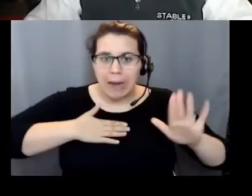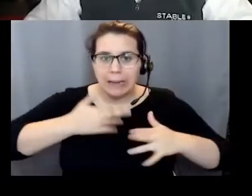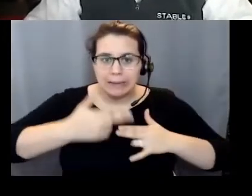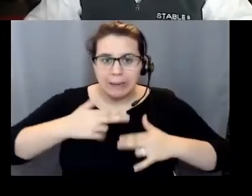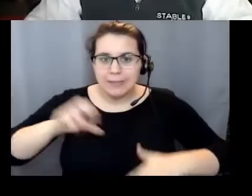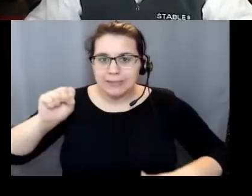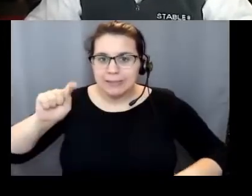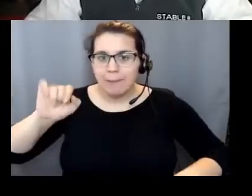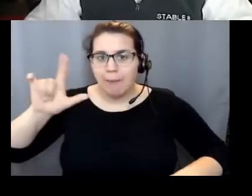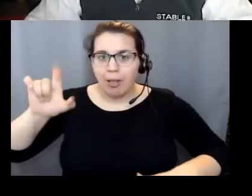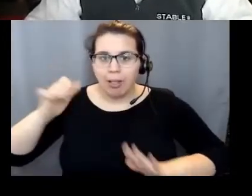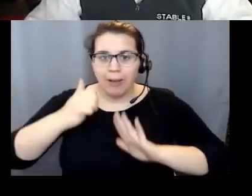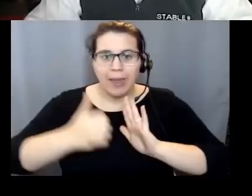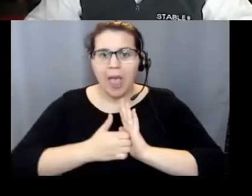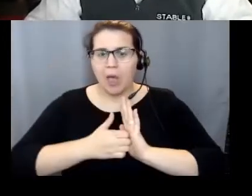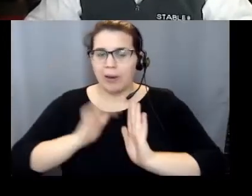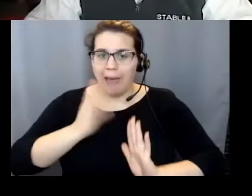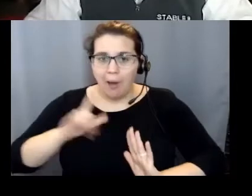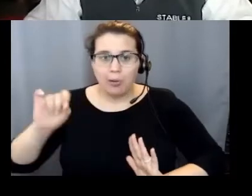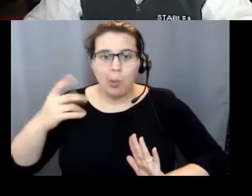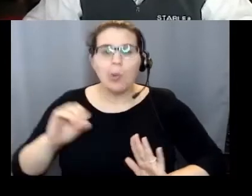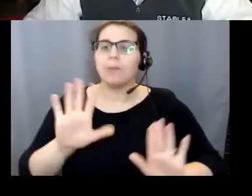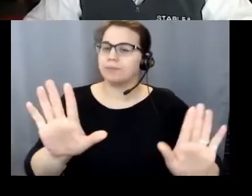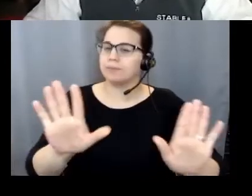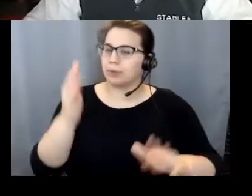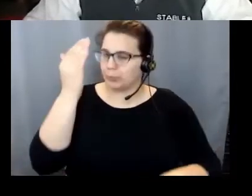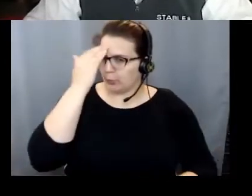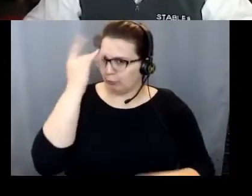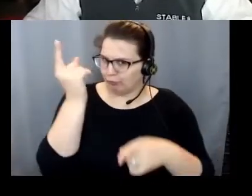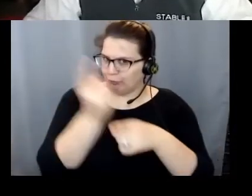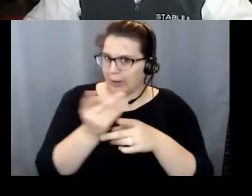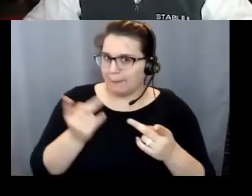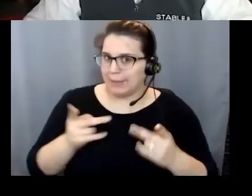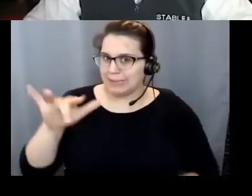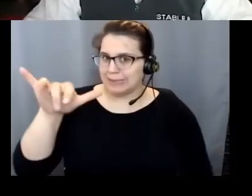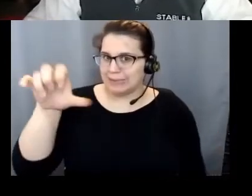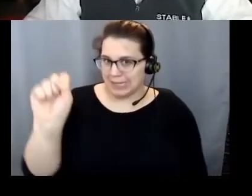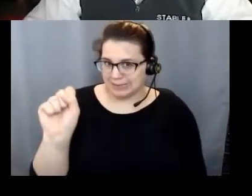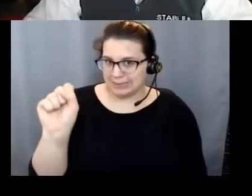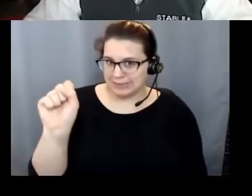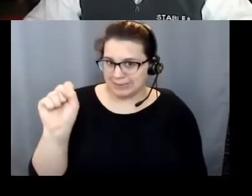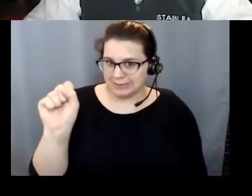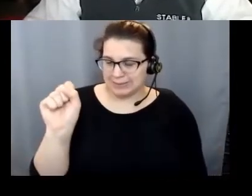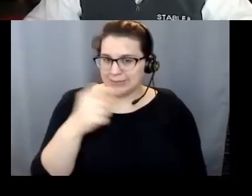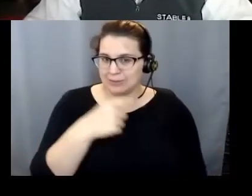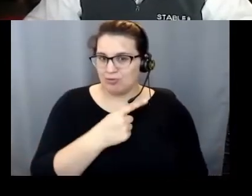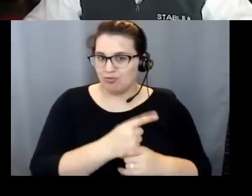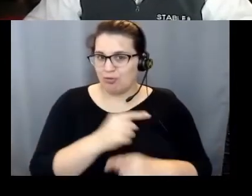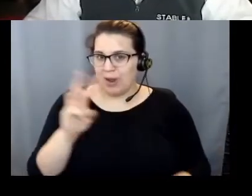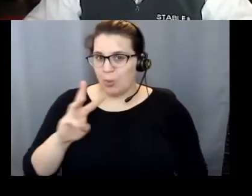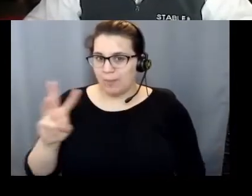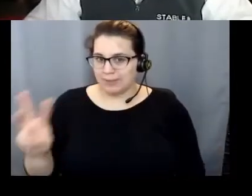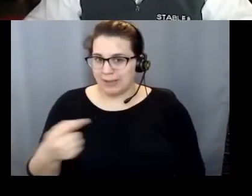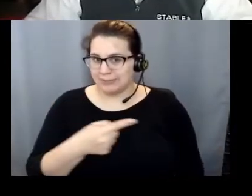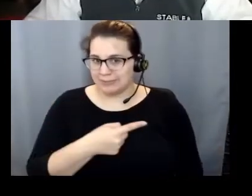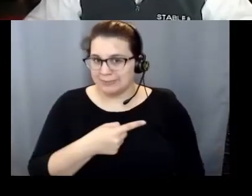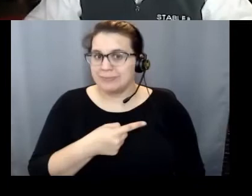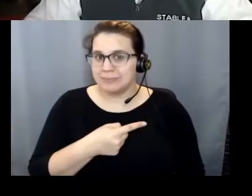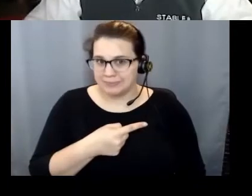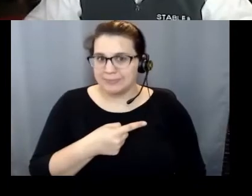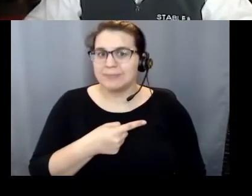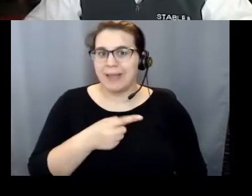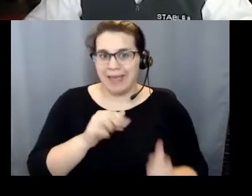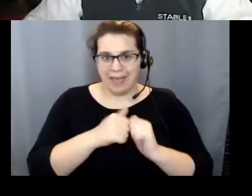but be assured that you are in the correct location and that you have reached the correct site, and this is the site that you would enroll in